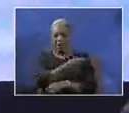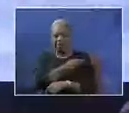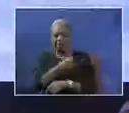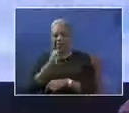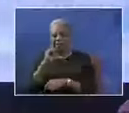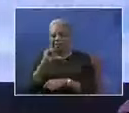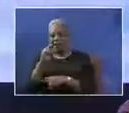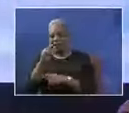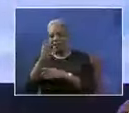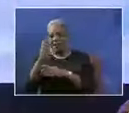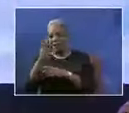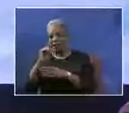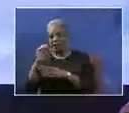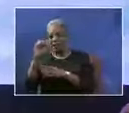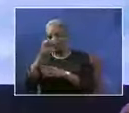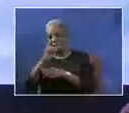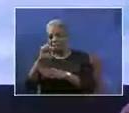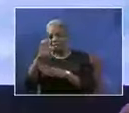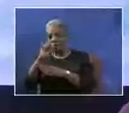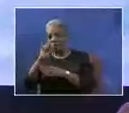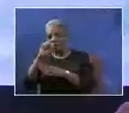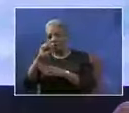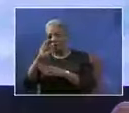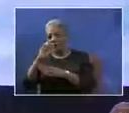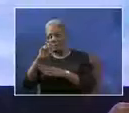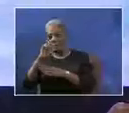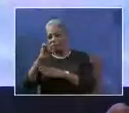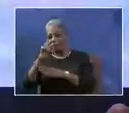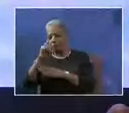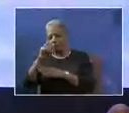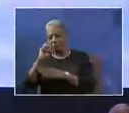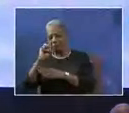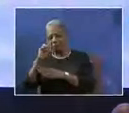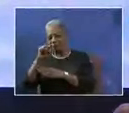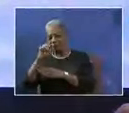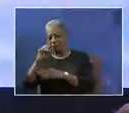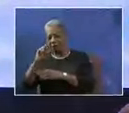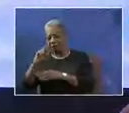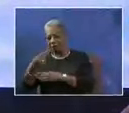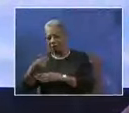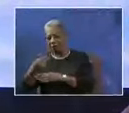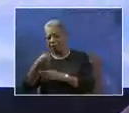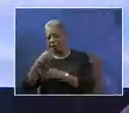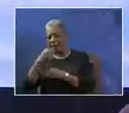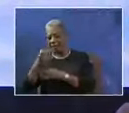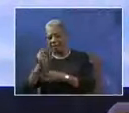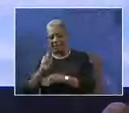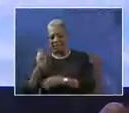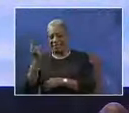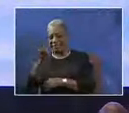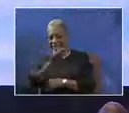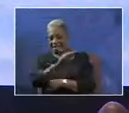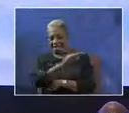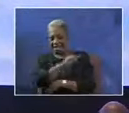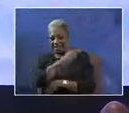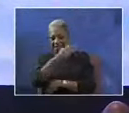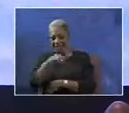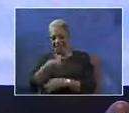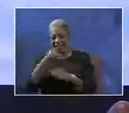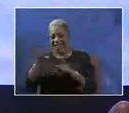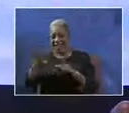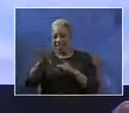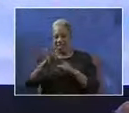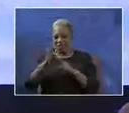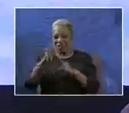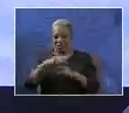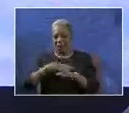info@sscliv.org. Just info and say, I've accepted Christ as my Lord. I have found my church. I cannot gather with you because I